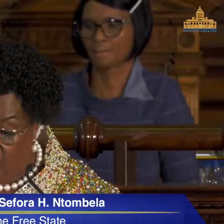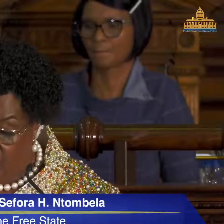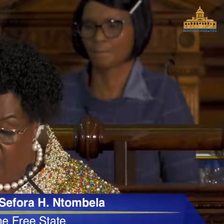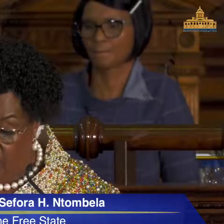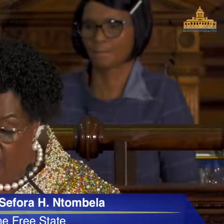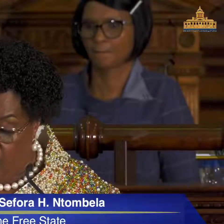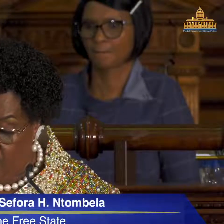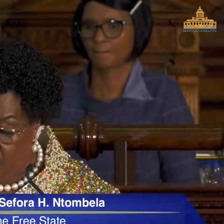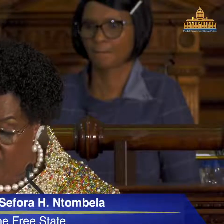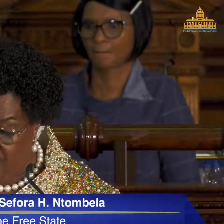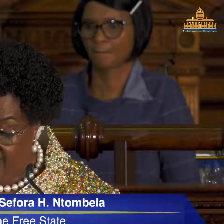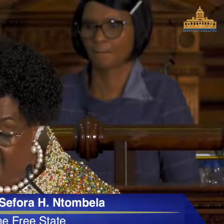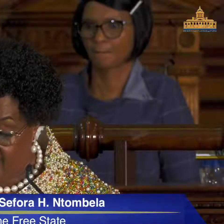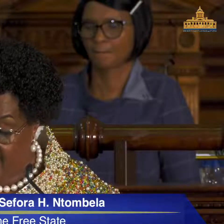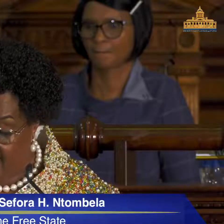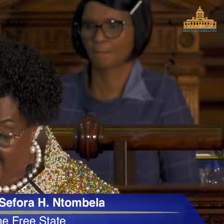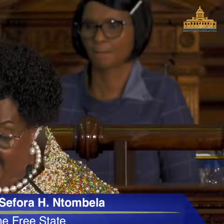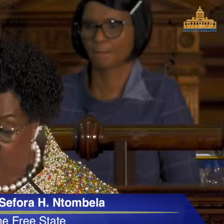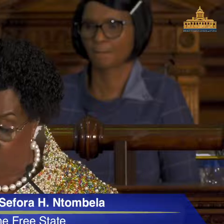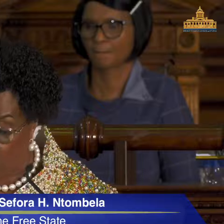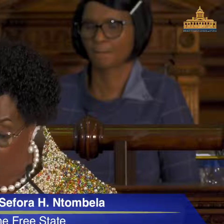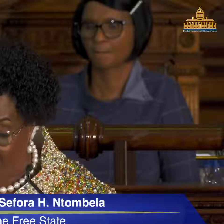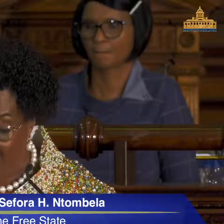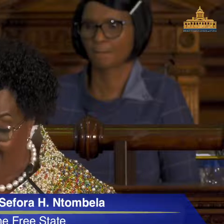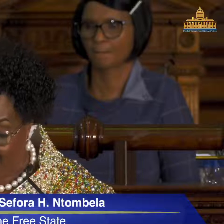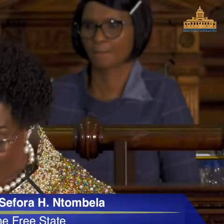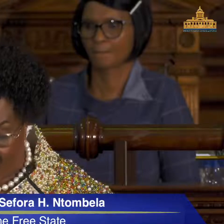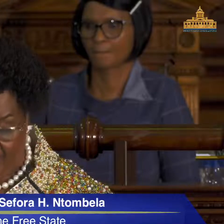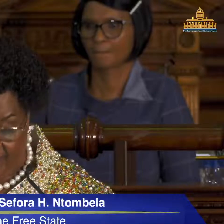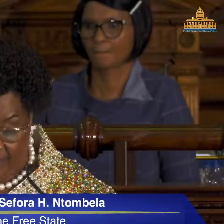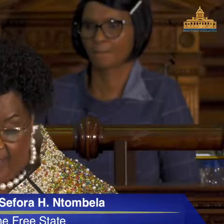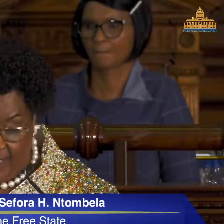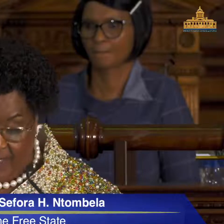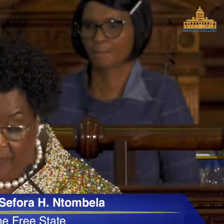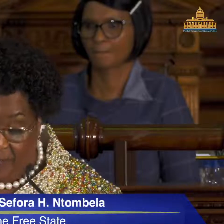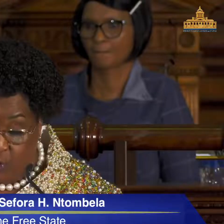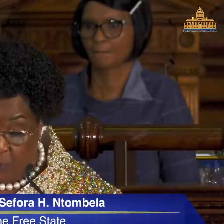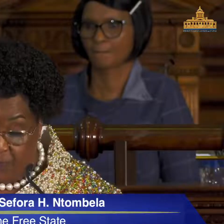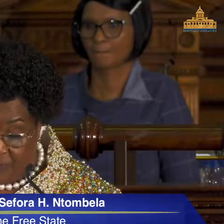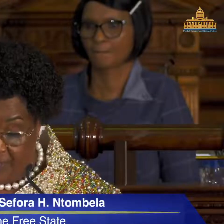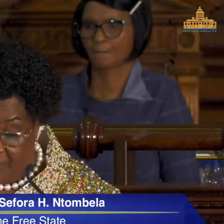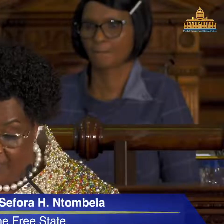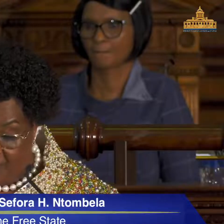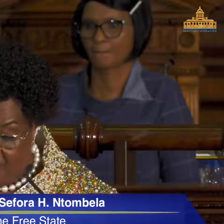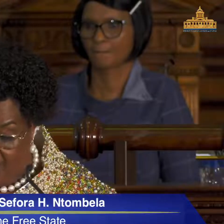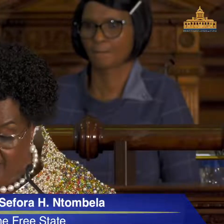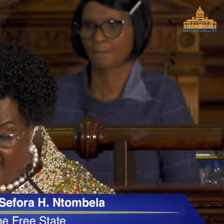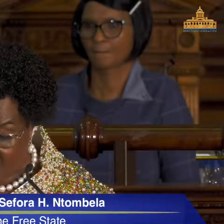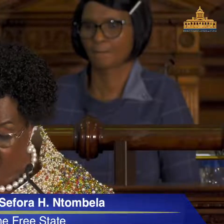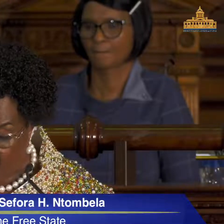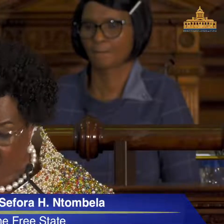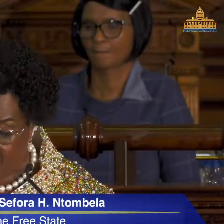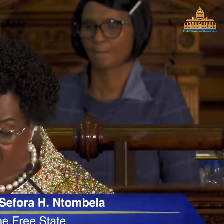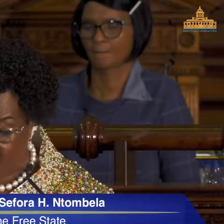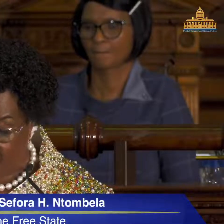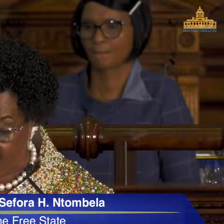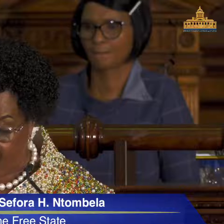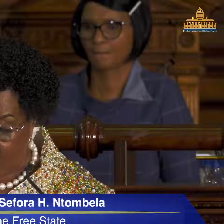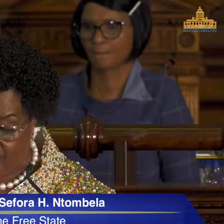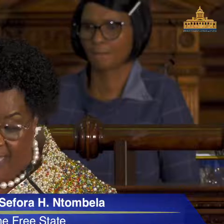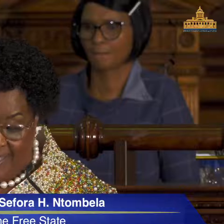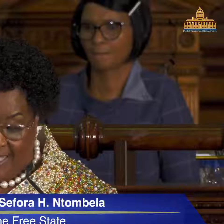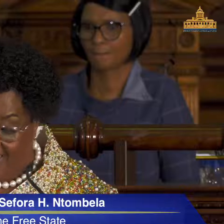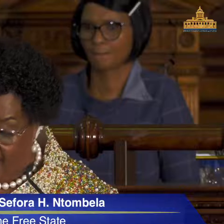voices of communities at ward level. The Batho Pele principles are the most